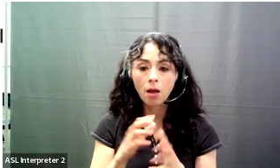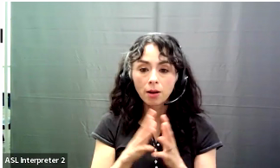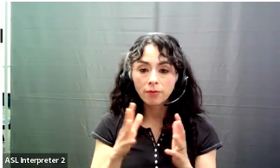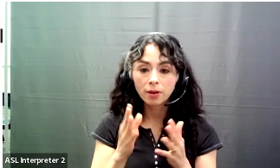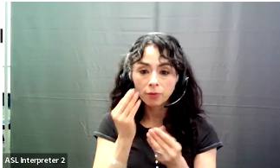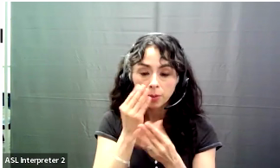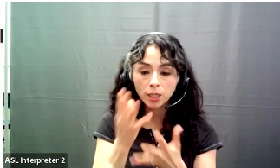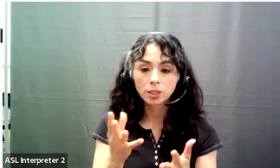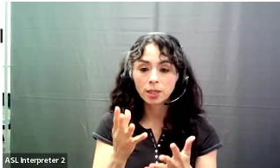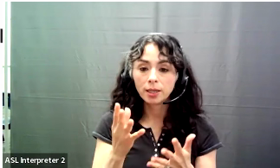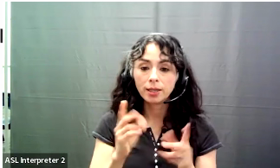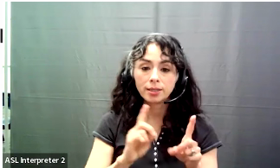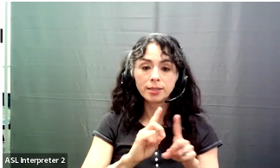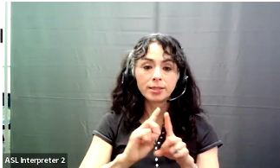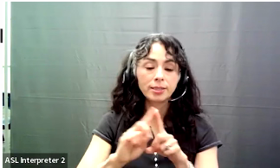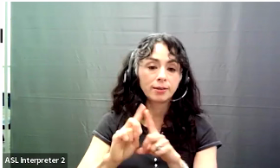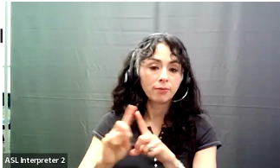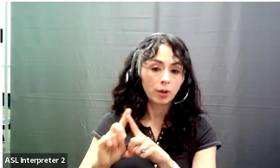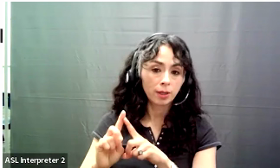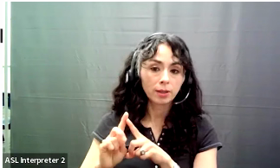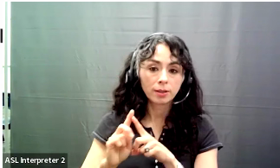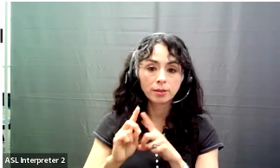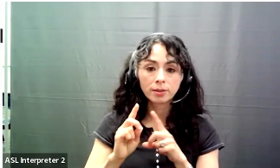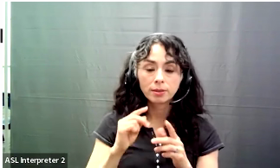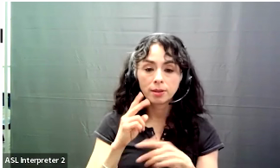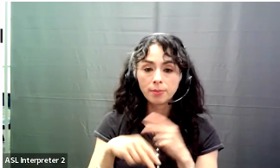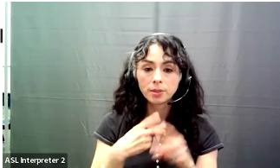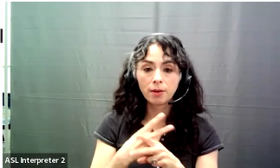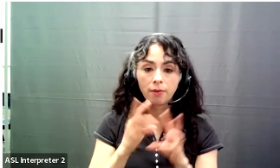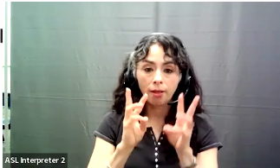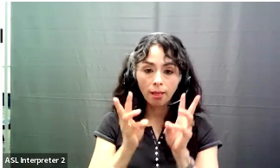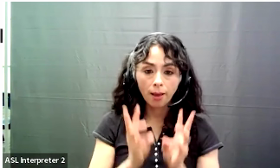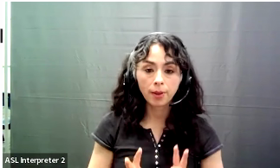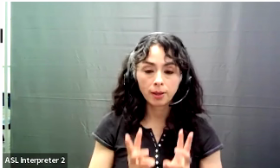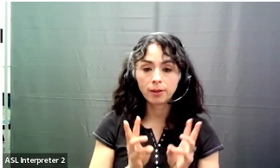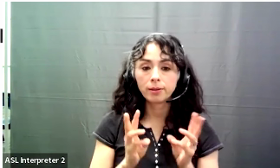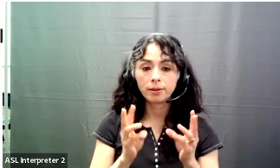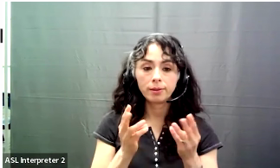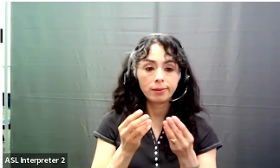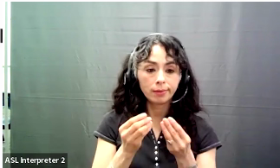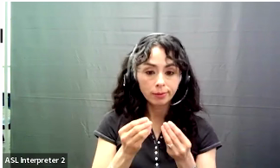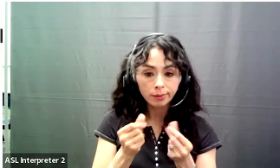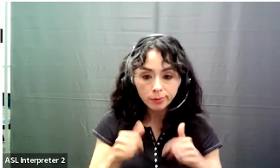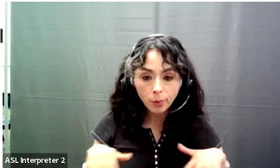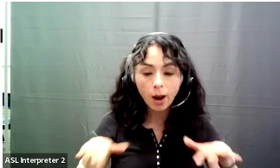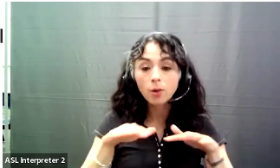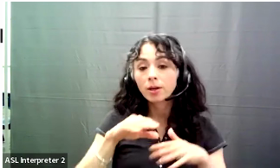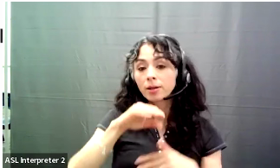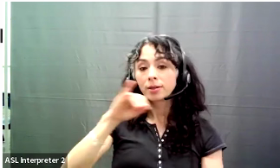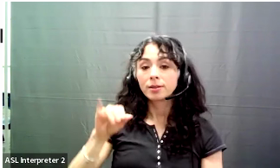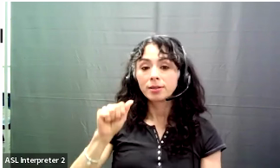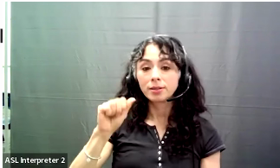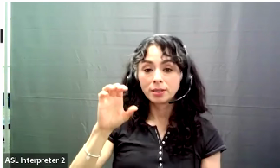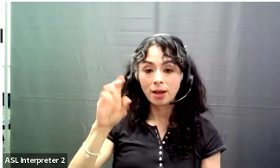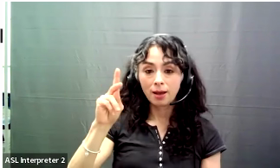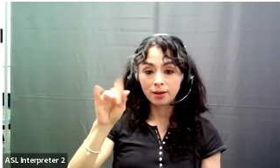experience in different types of climate, soil. Of course, Jackie has also worked